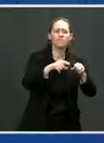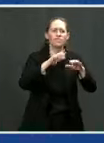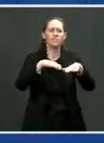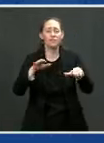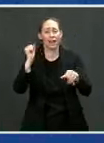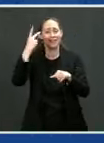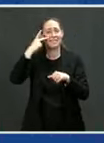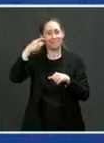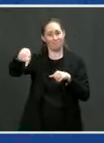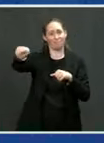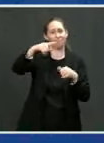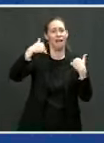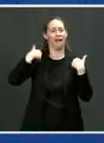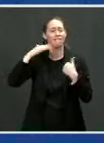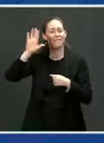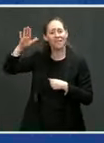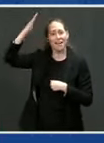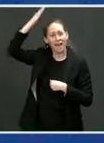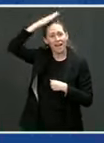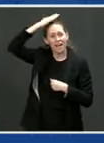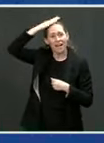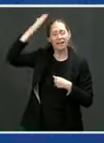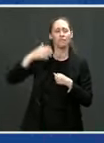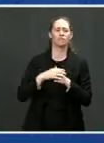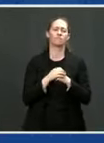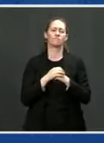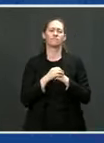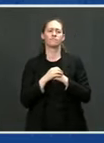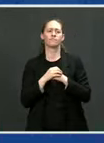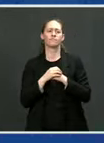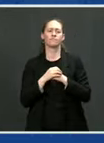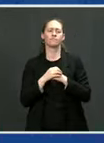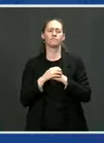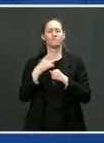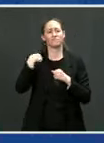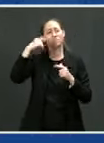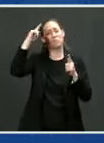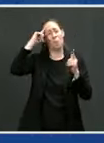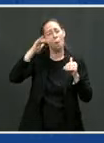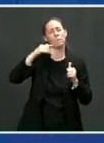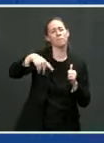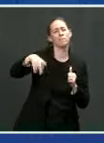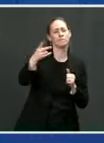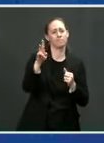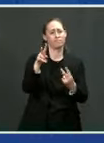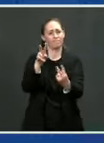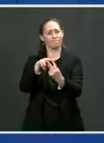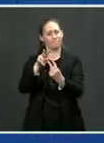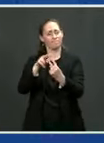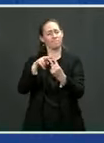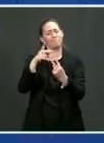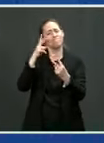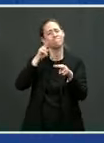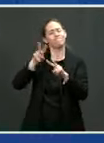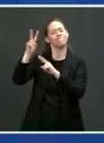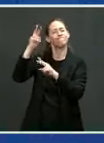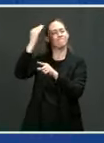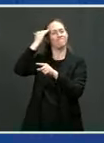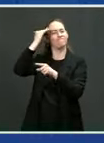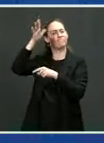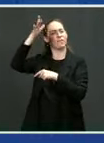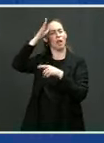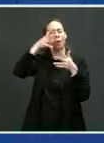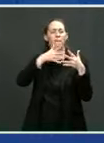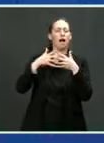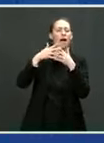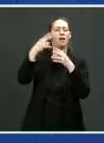I hope it is also a comfort to them that their father, an American hero, is lying where